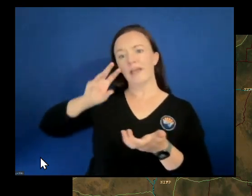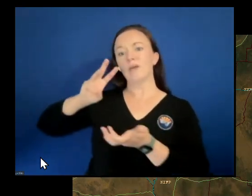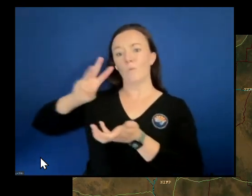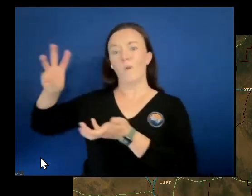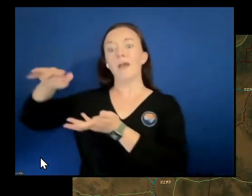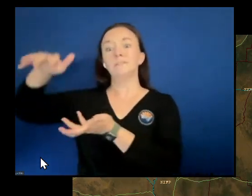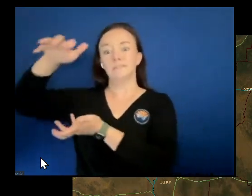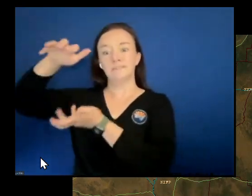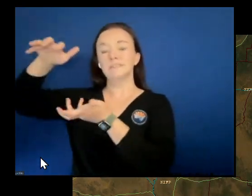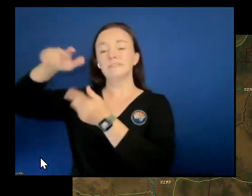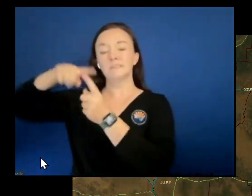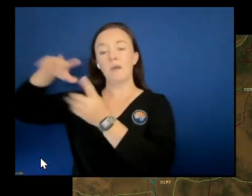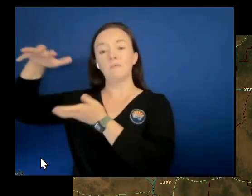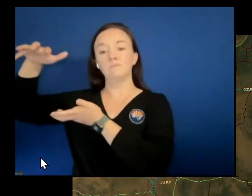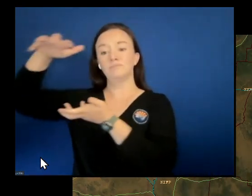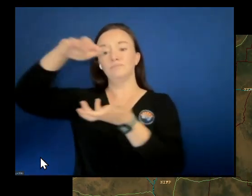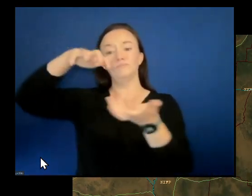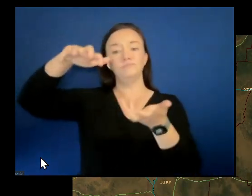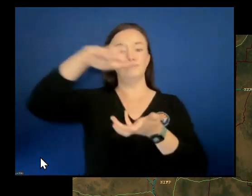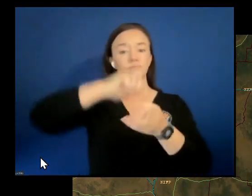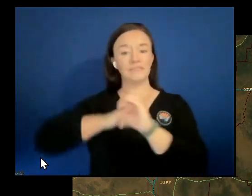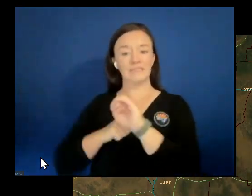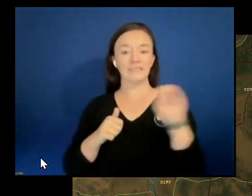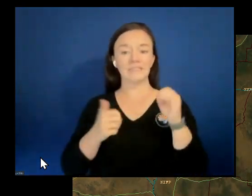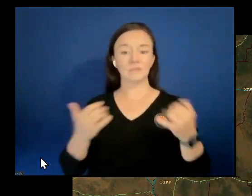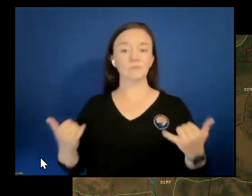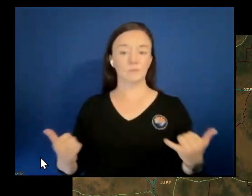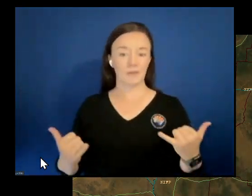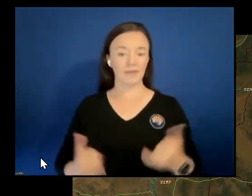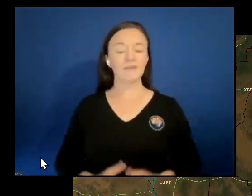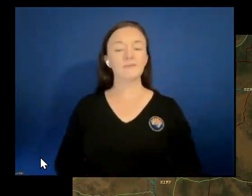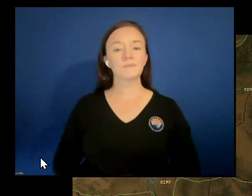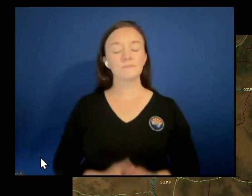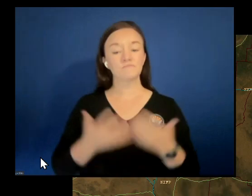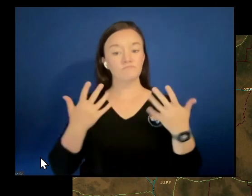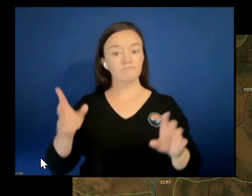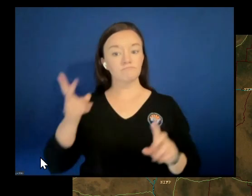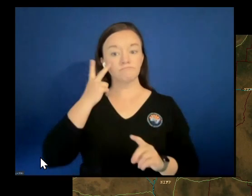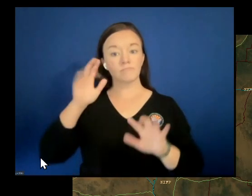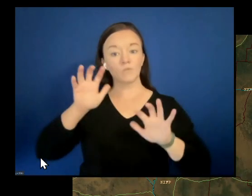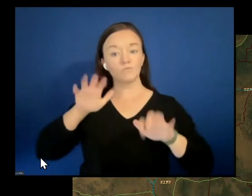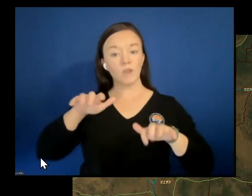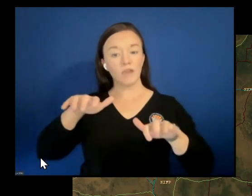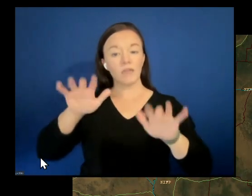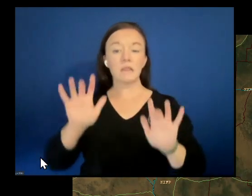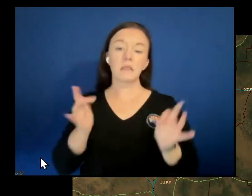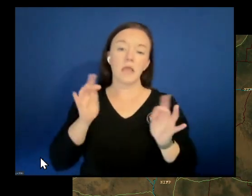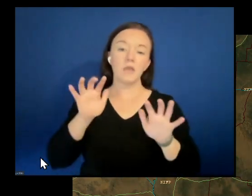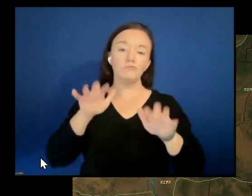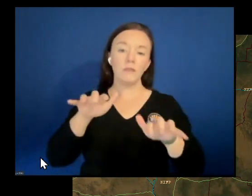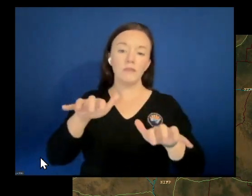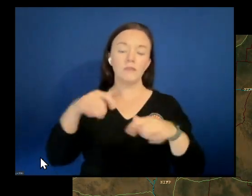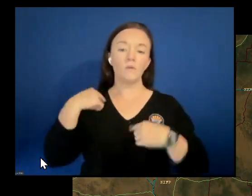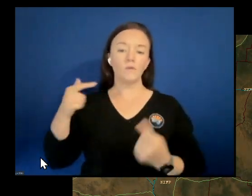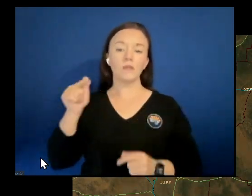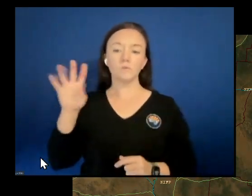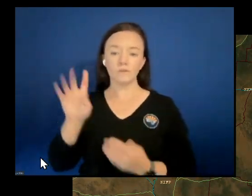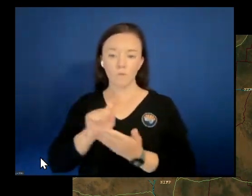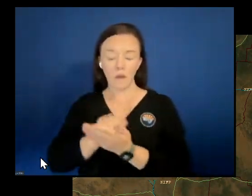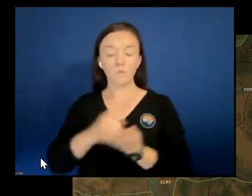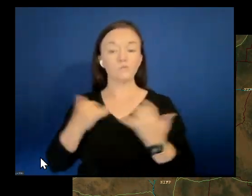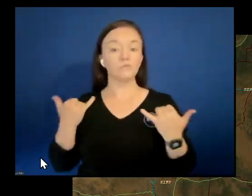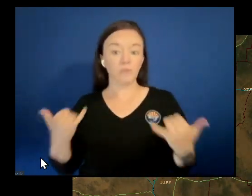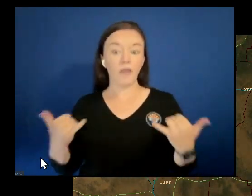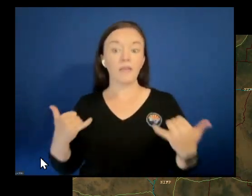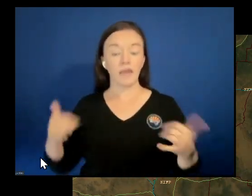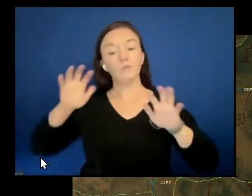pushed off to the east today. We've been seeing some light rain over the past 24 hours, and currently we're seeing some light rain out there now, which is